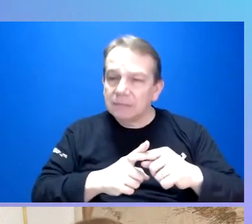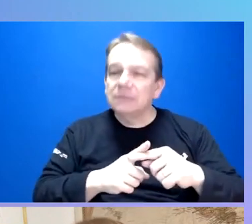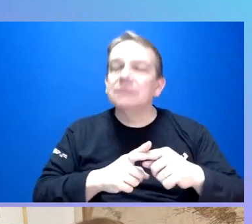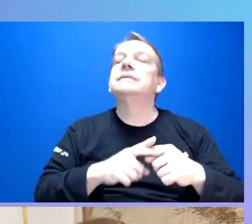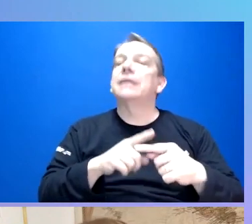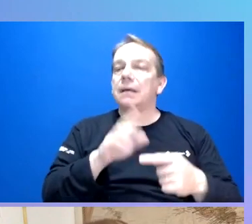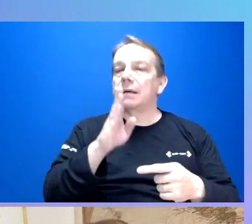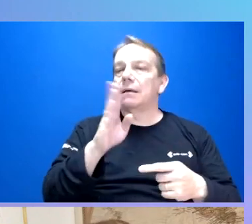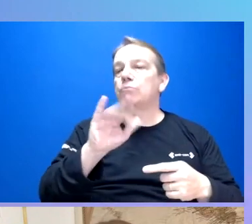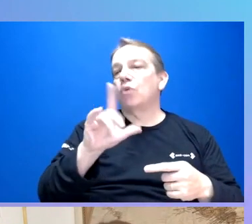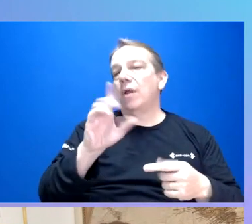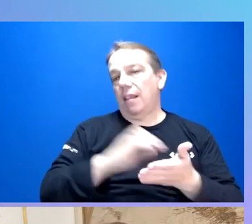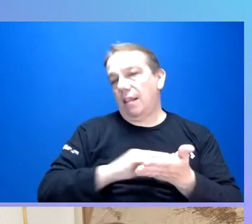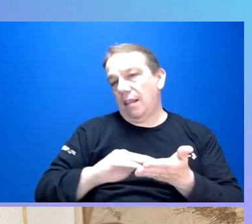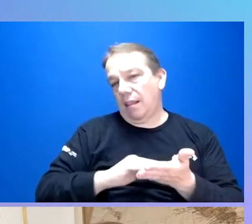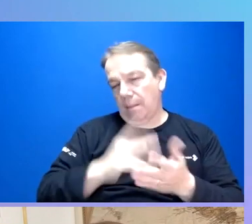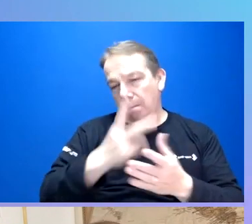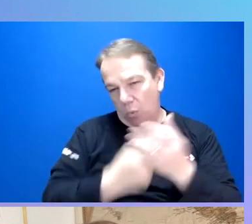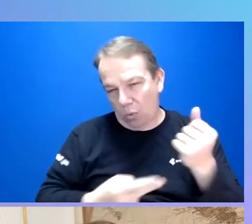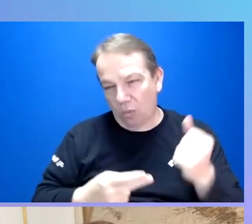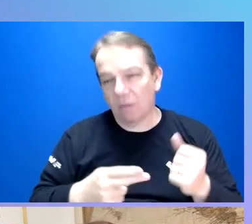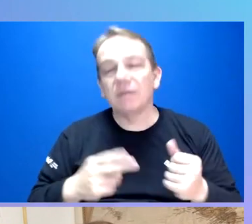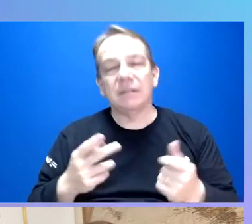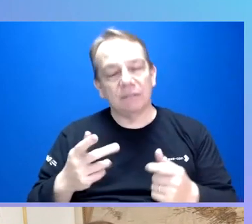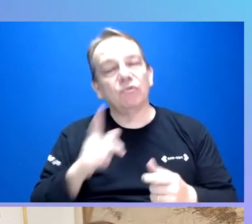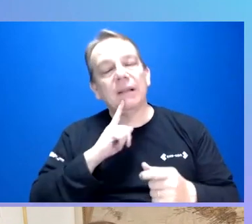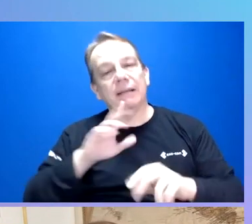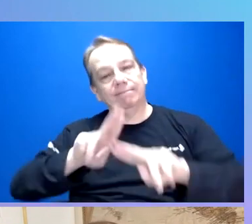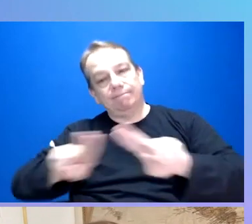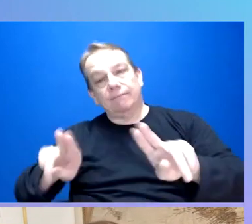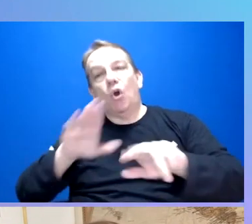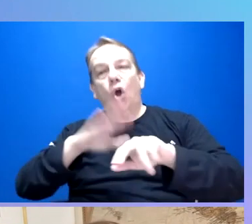code and a smell box on the kiosk.